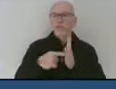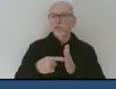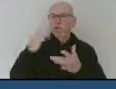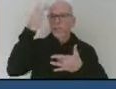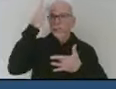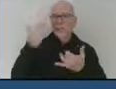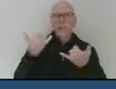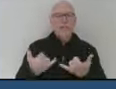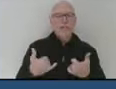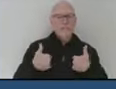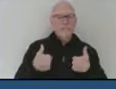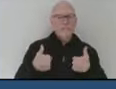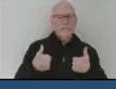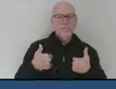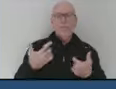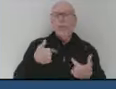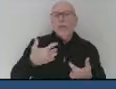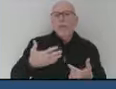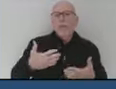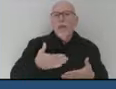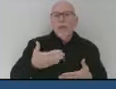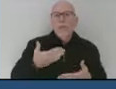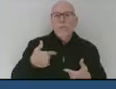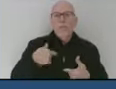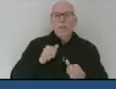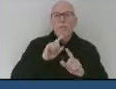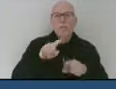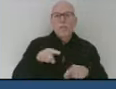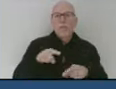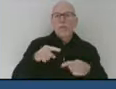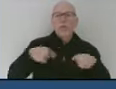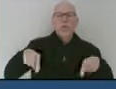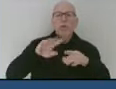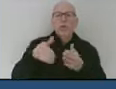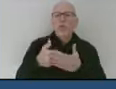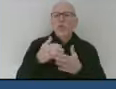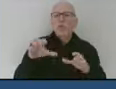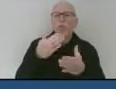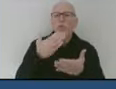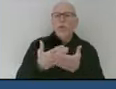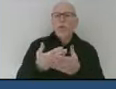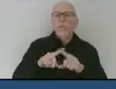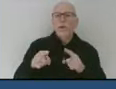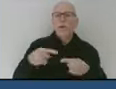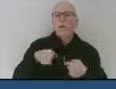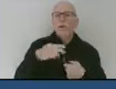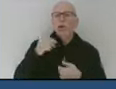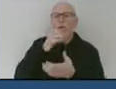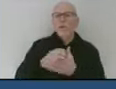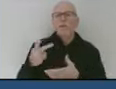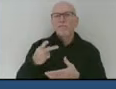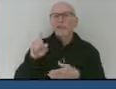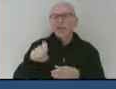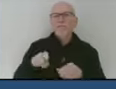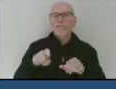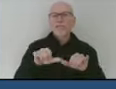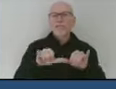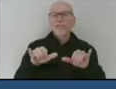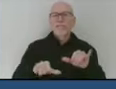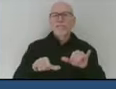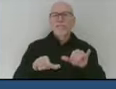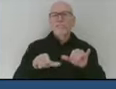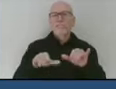just pleased to be able to report that all are doing well, but Jan and I will continue to keep each one of